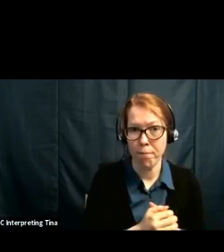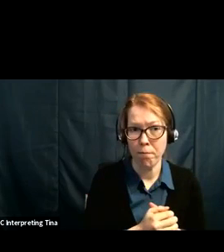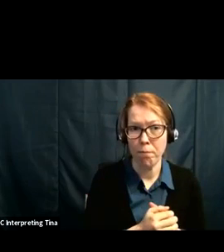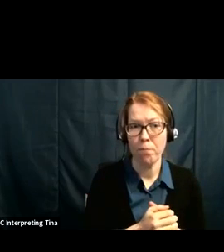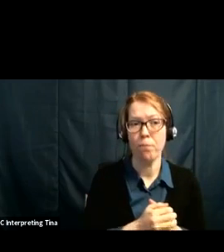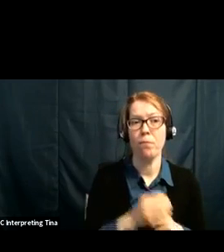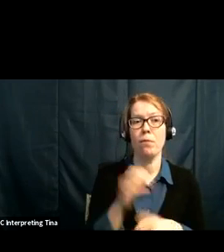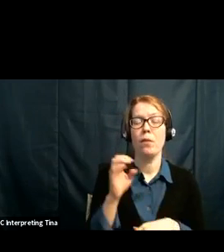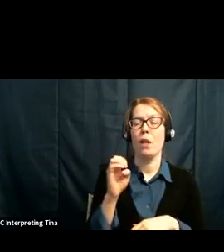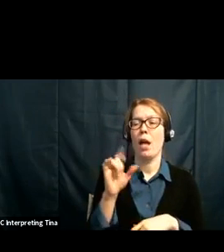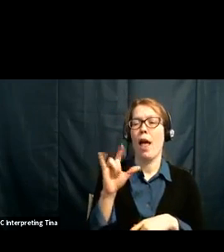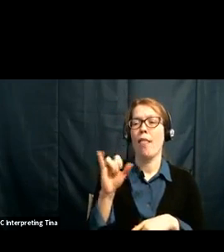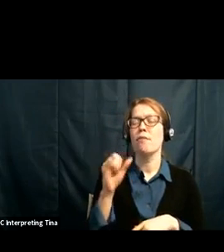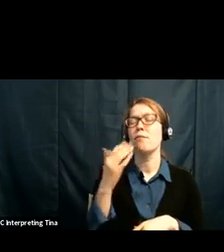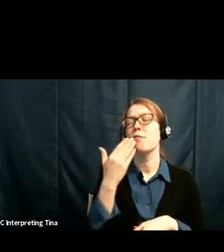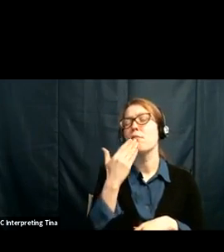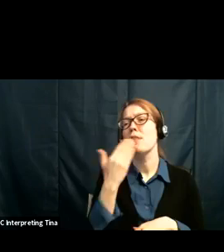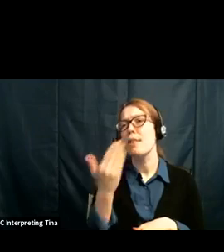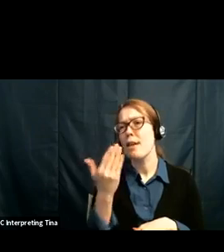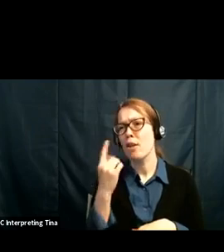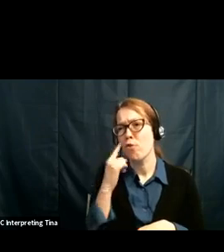Thank you for the question.